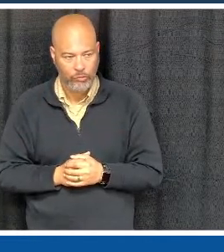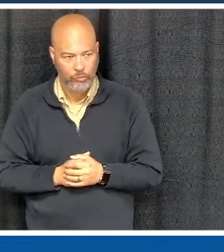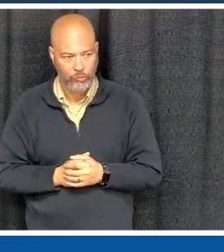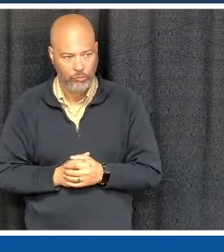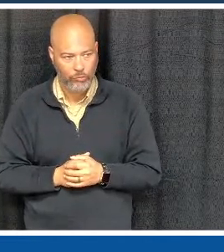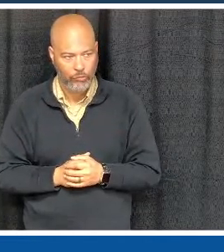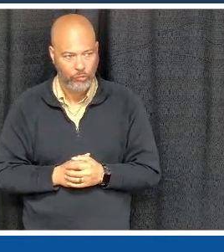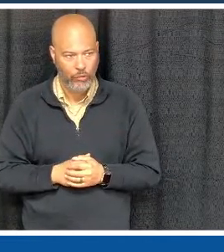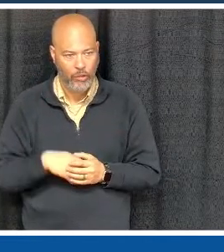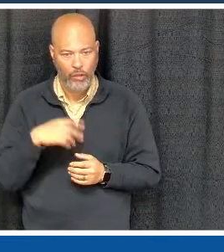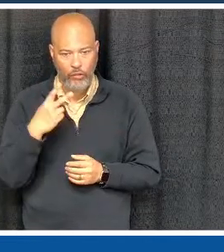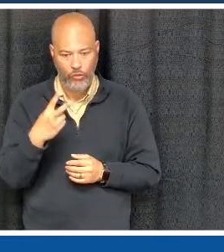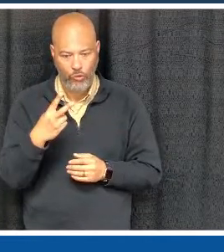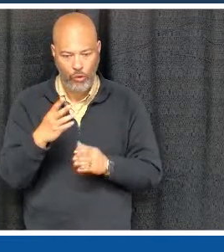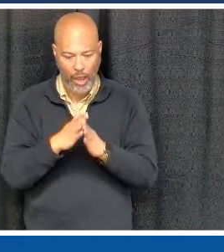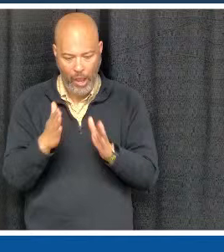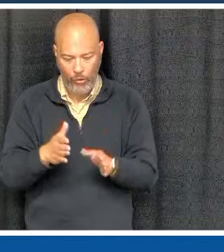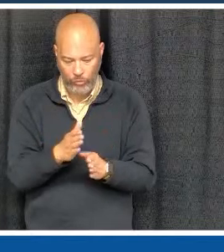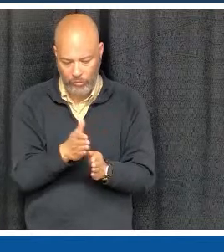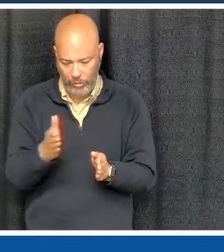There's the two neighboring sites.